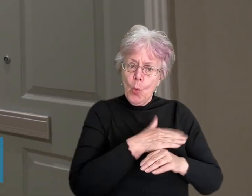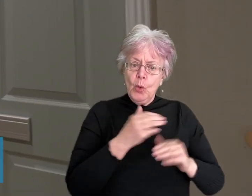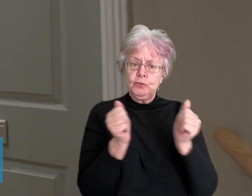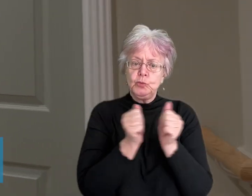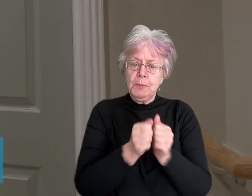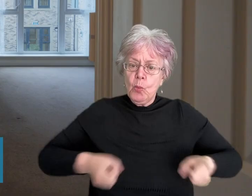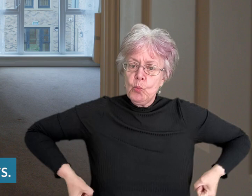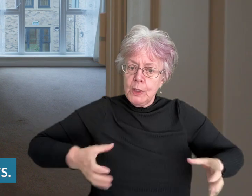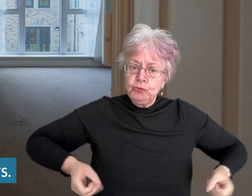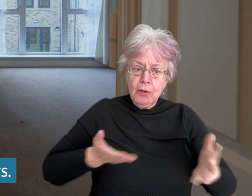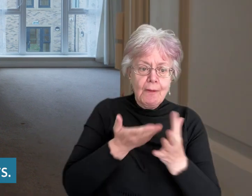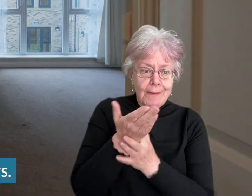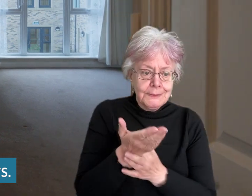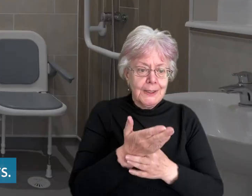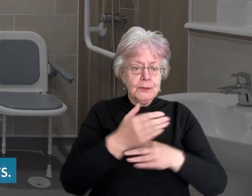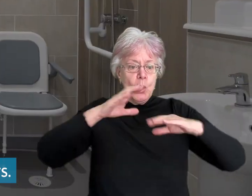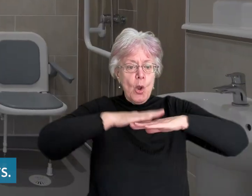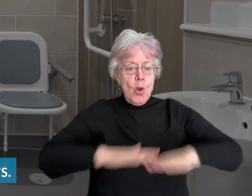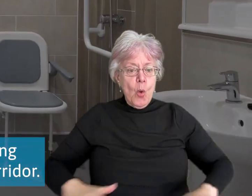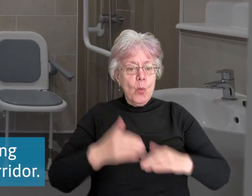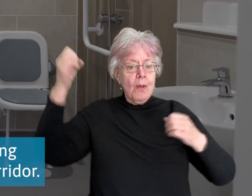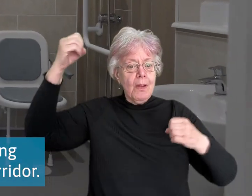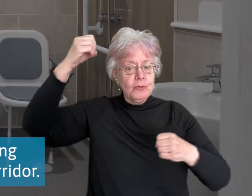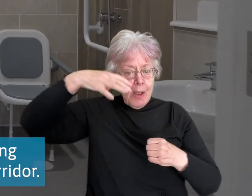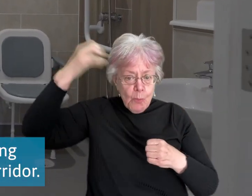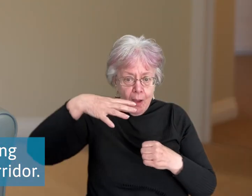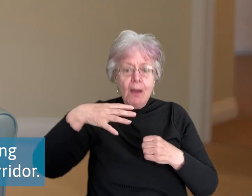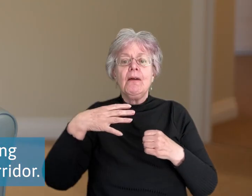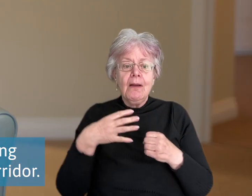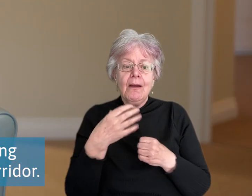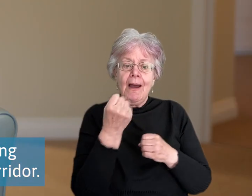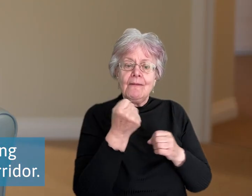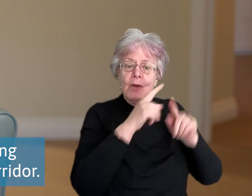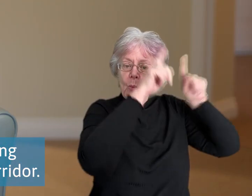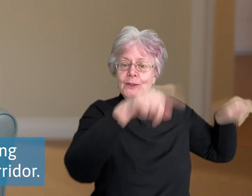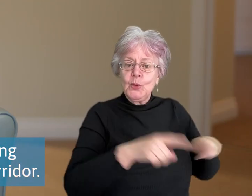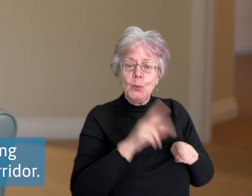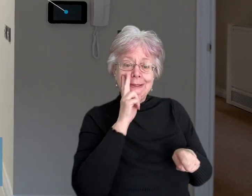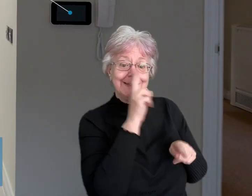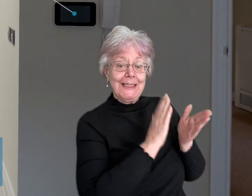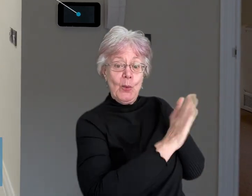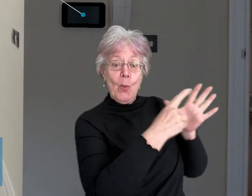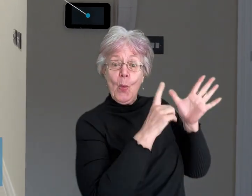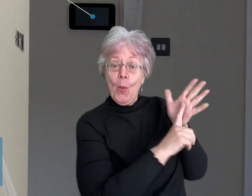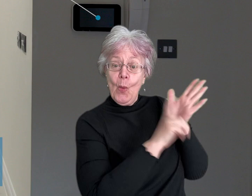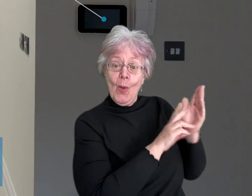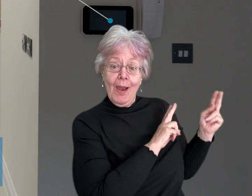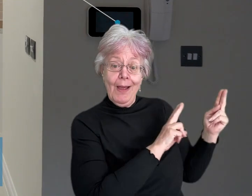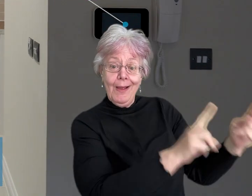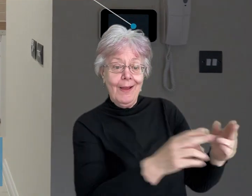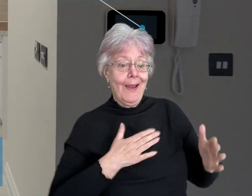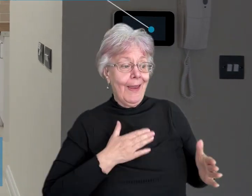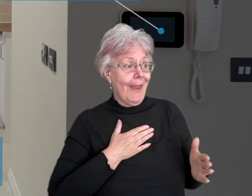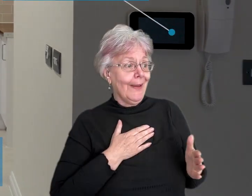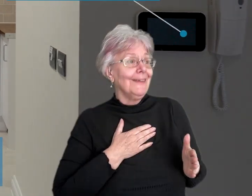for wheelchair users with level access showers, and we've even got viewing windows that go into the corridors, so it gives that feeling